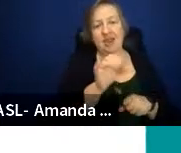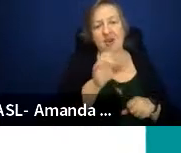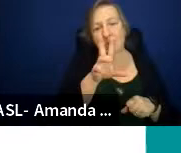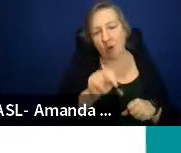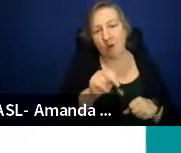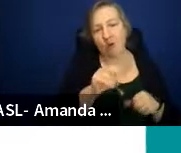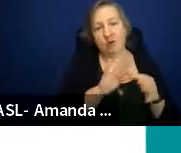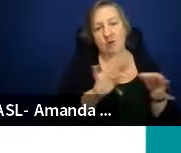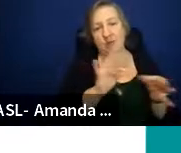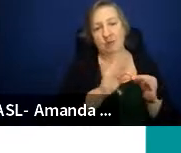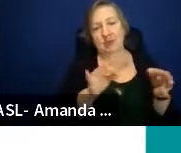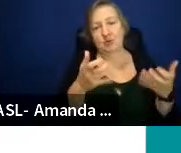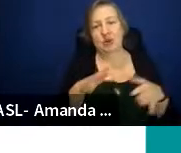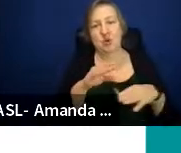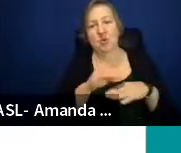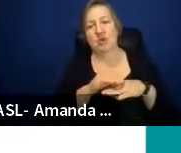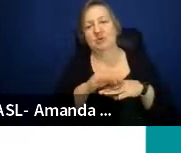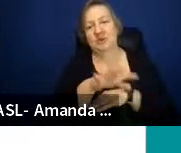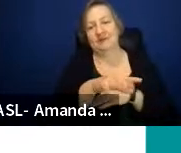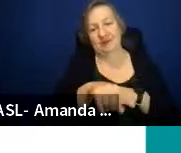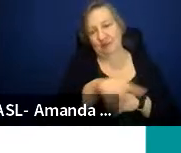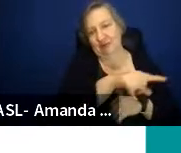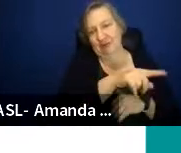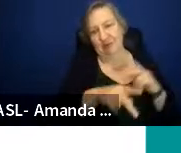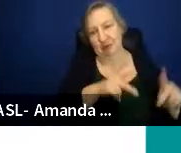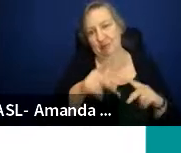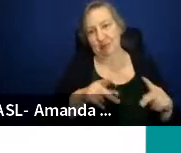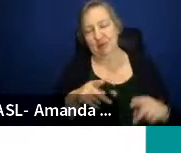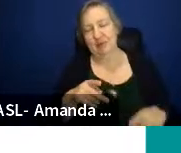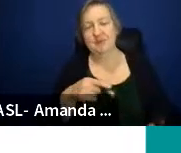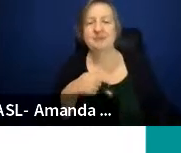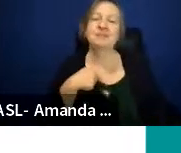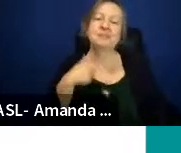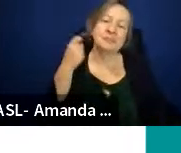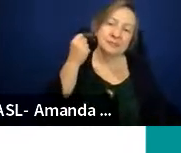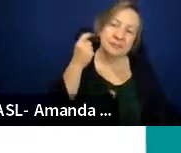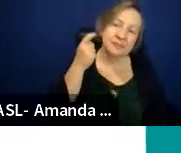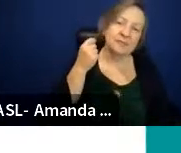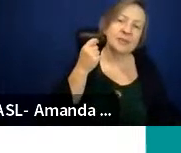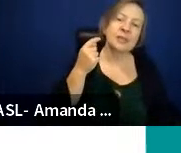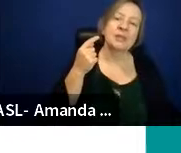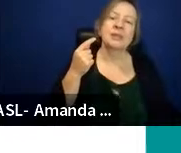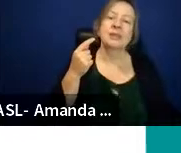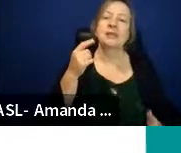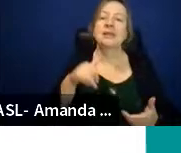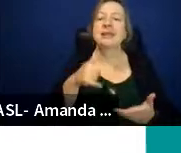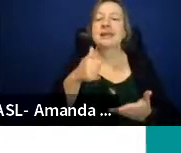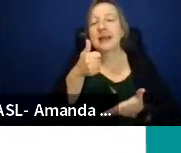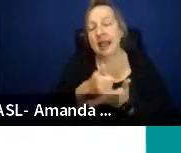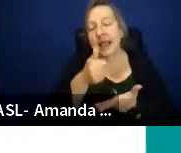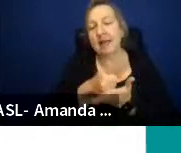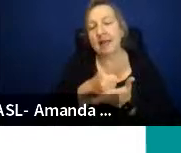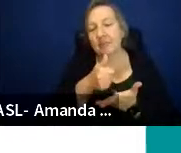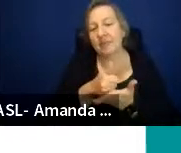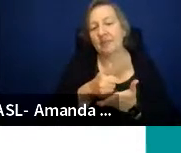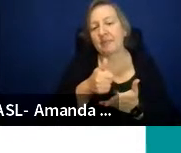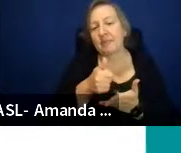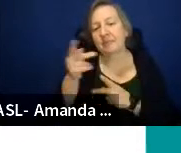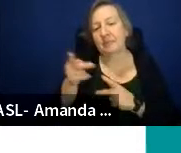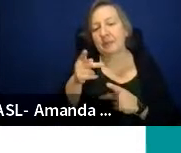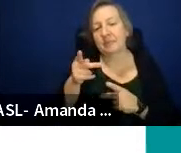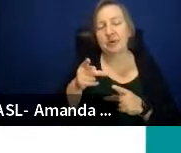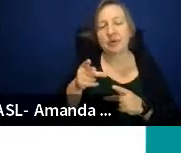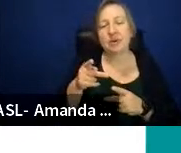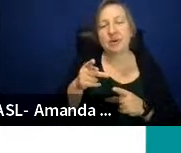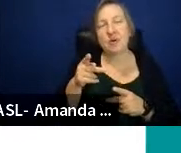comments. We don't really want to influence them, but I understand that it's important, it's helpful to hear, to get